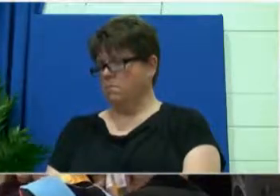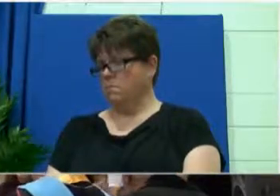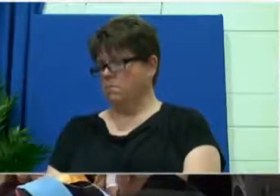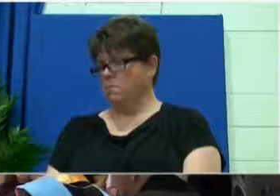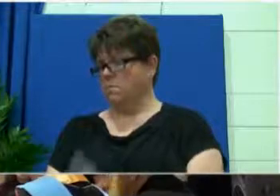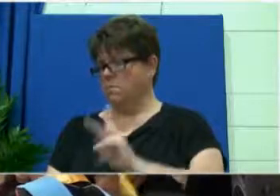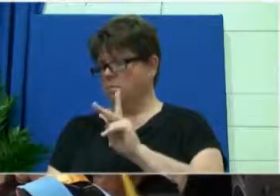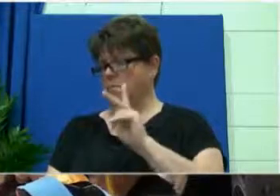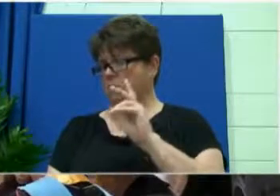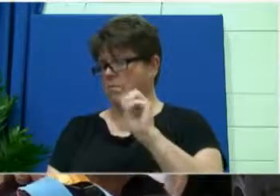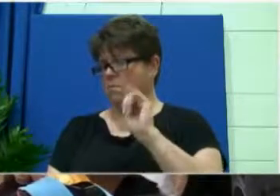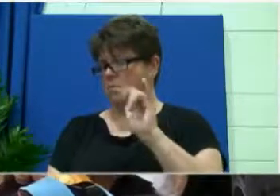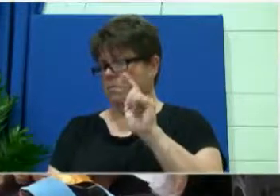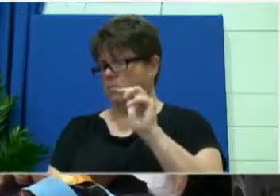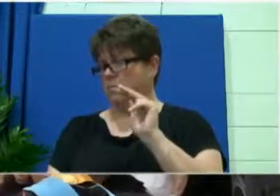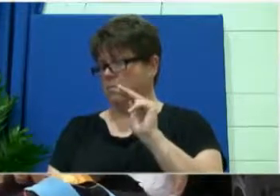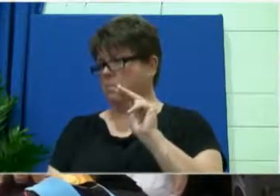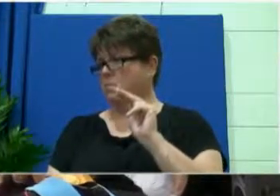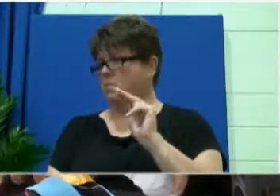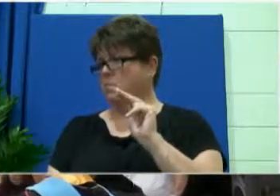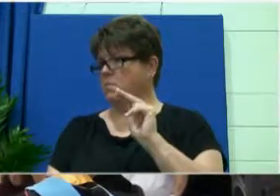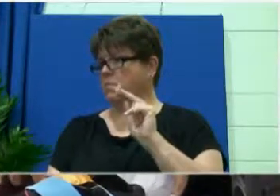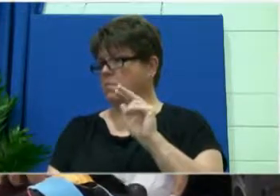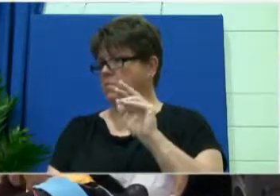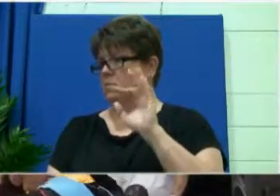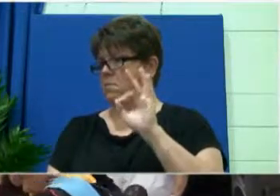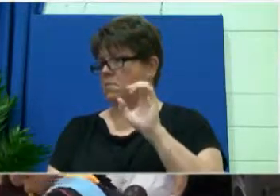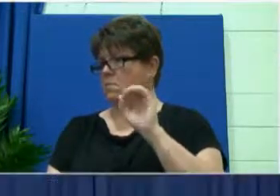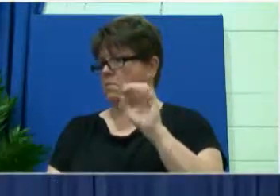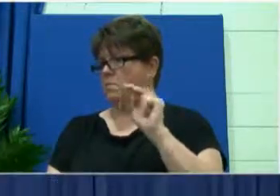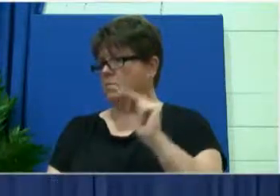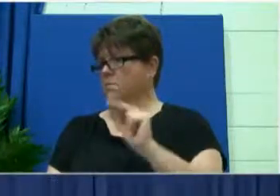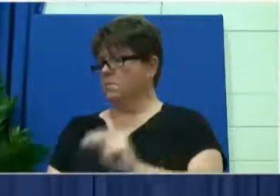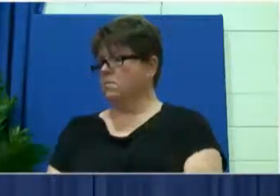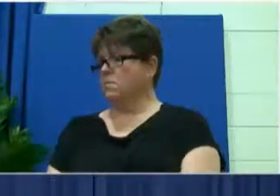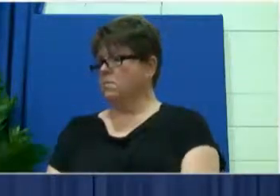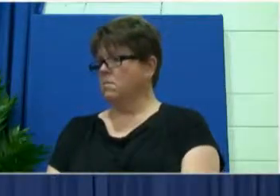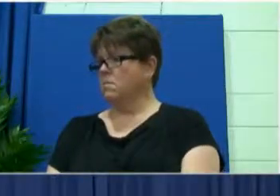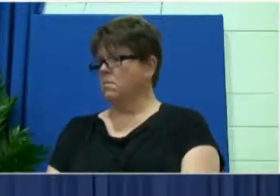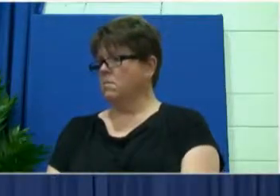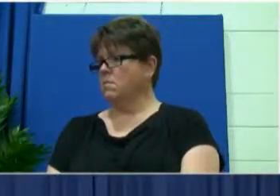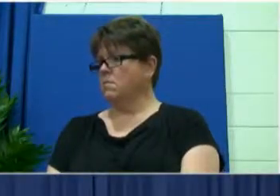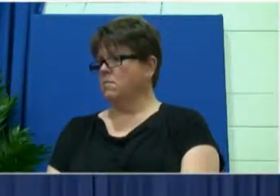Kayla Marie Deason, Certificate in Dental Assisting.